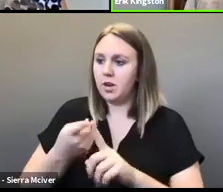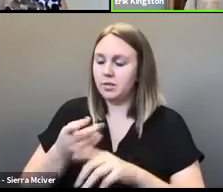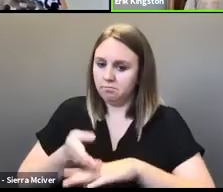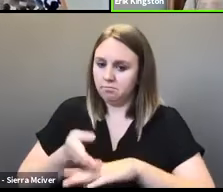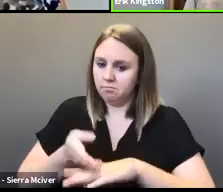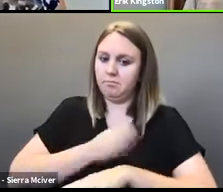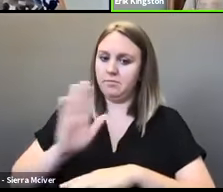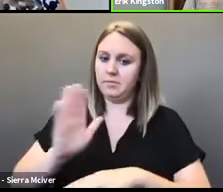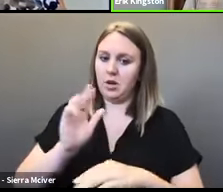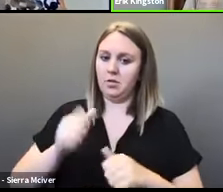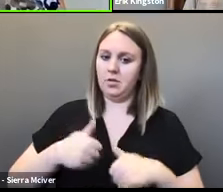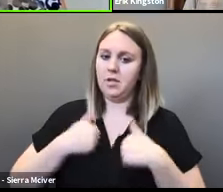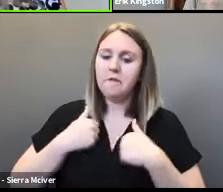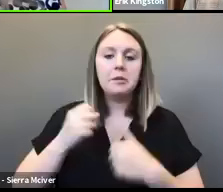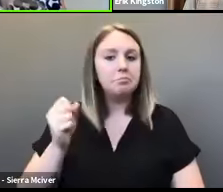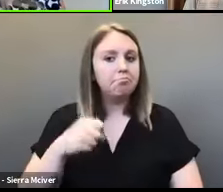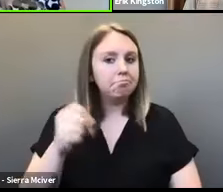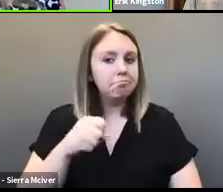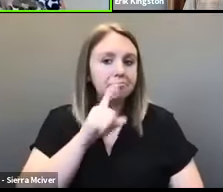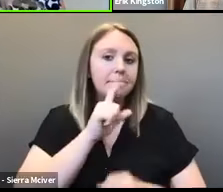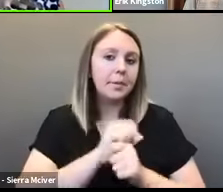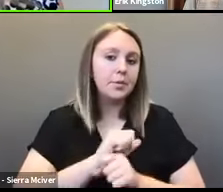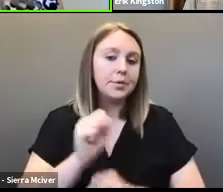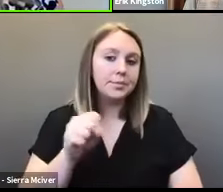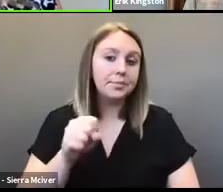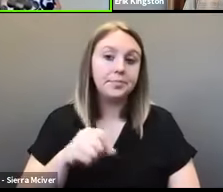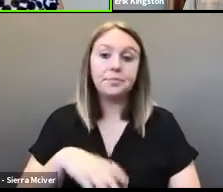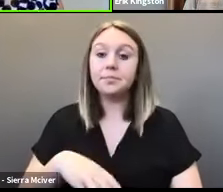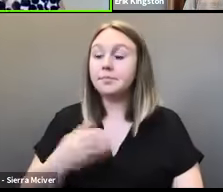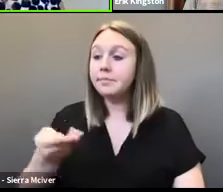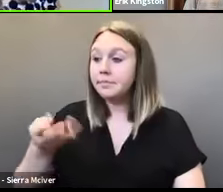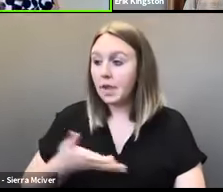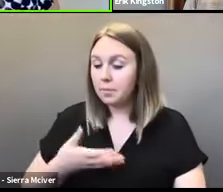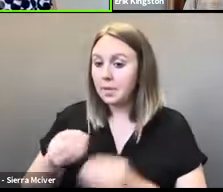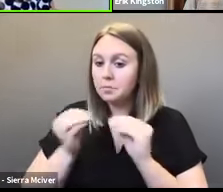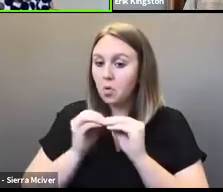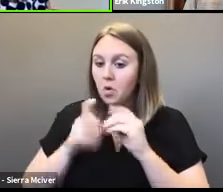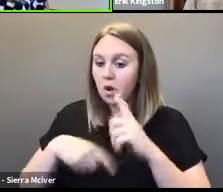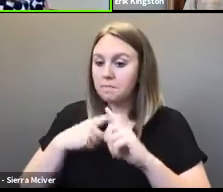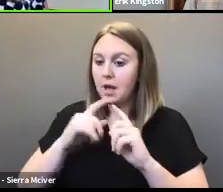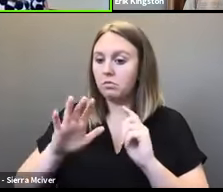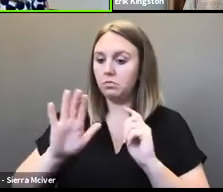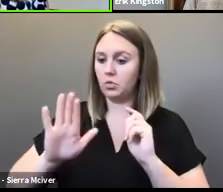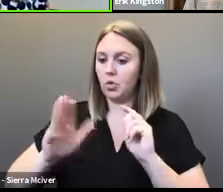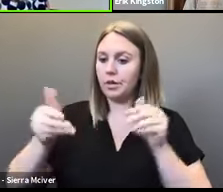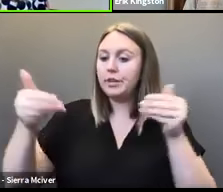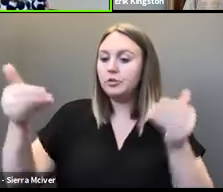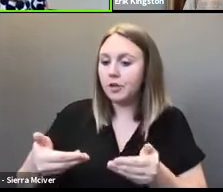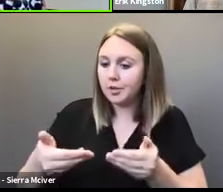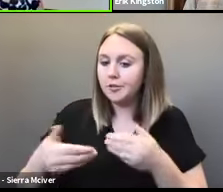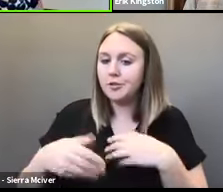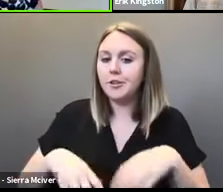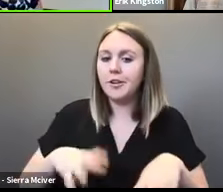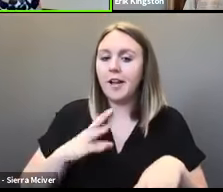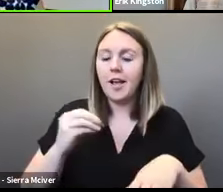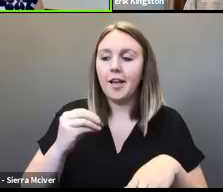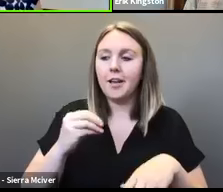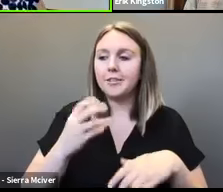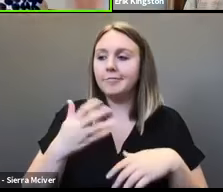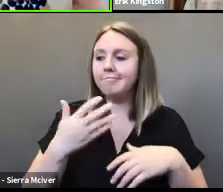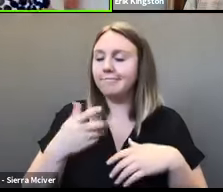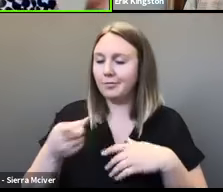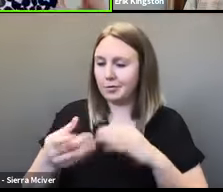Yeah. So tell me a little bit about your introduction, the introduction. And, and I think you, you know, kind of your, what you